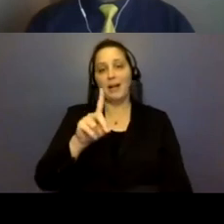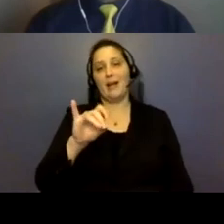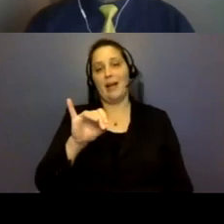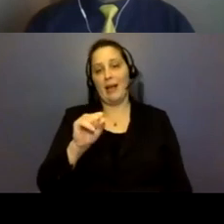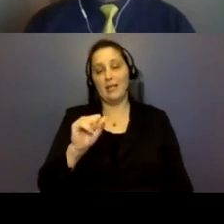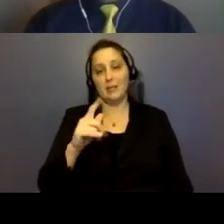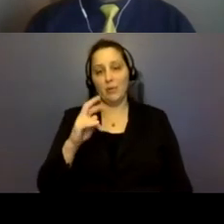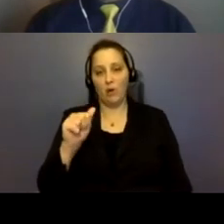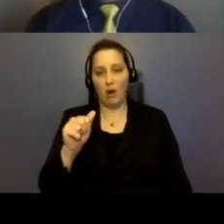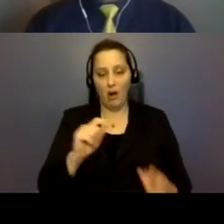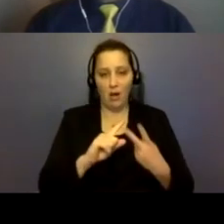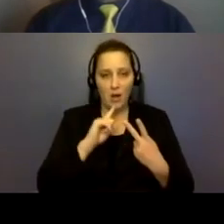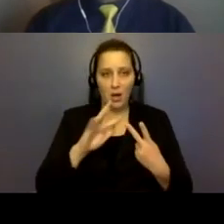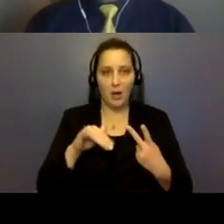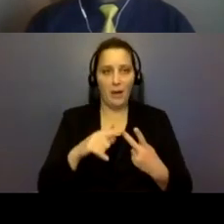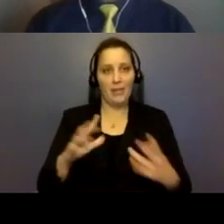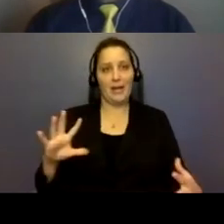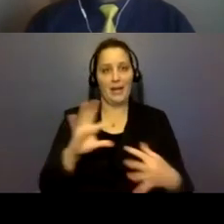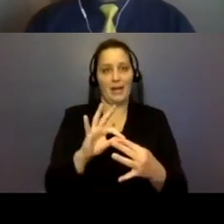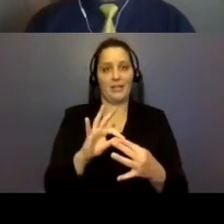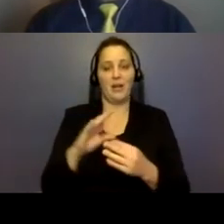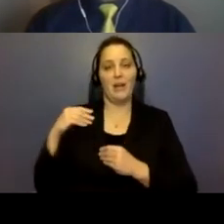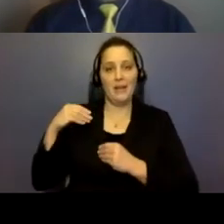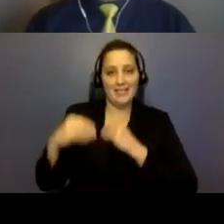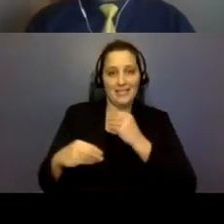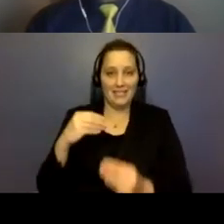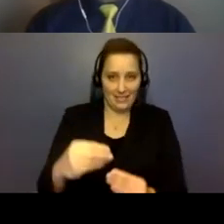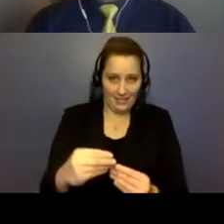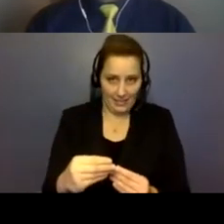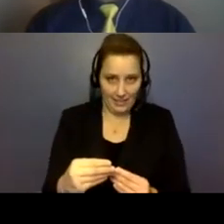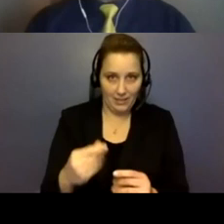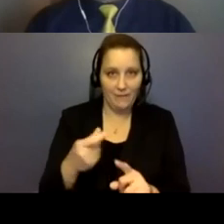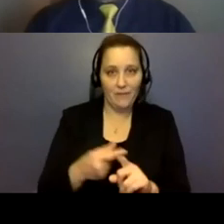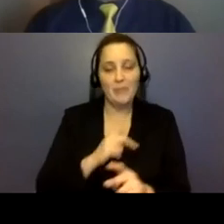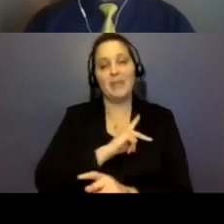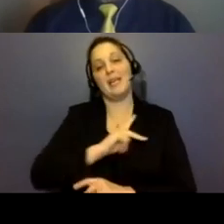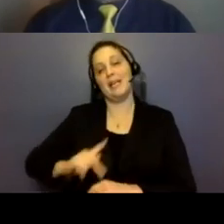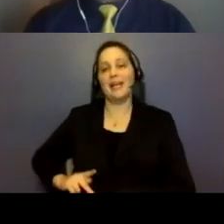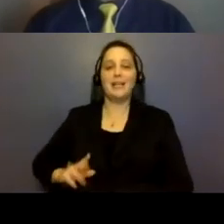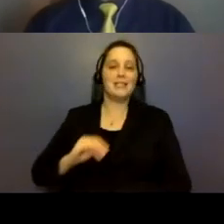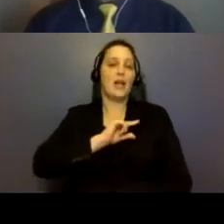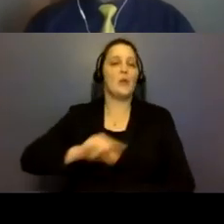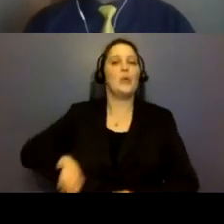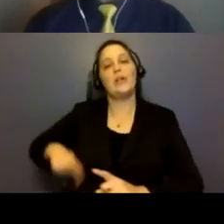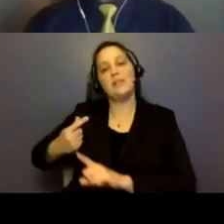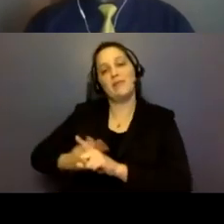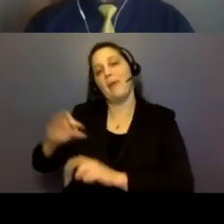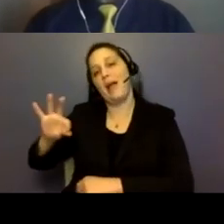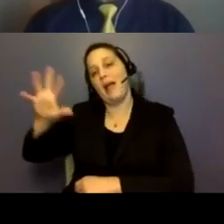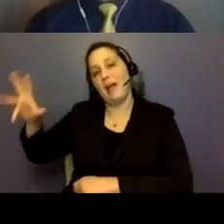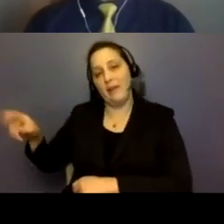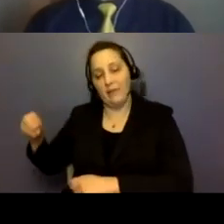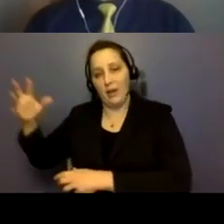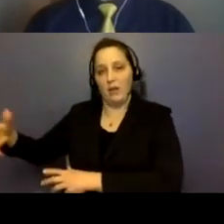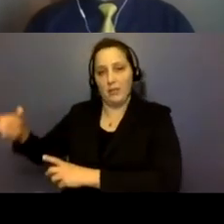we talk about the connection of those descendants of the kings and queens of Africa who were taken from their